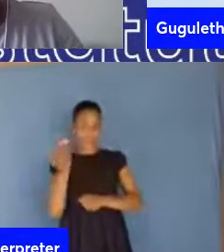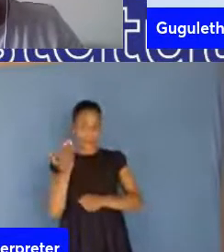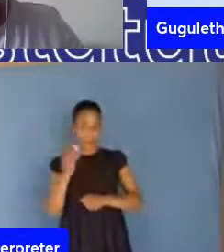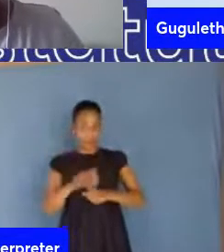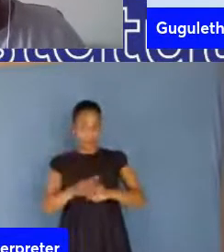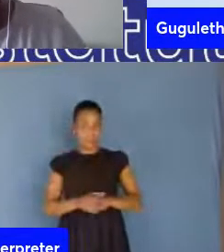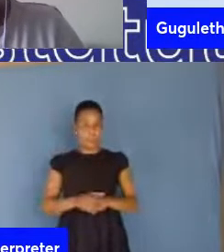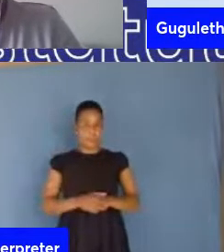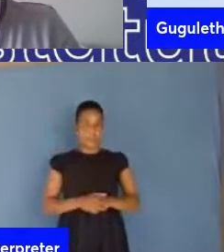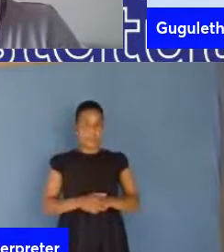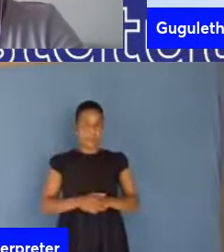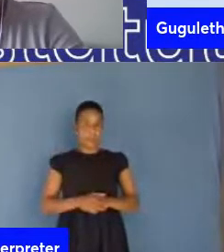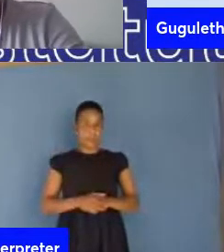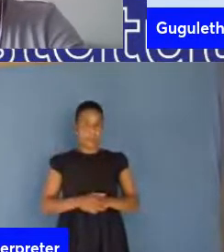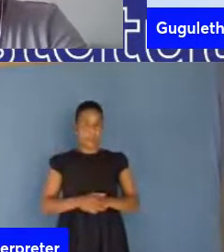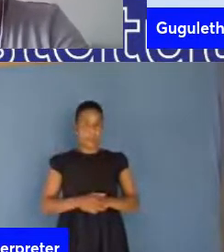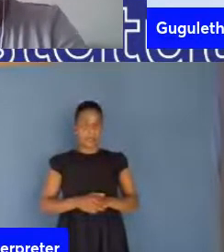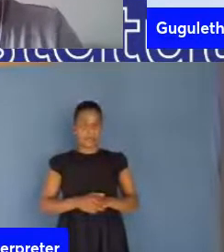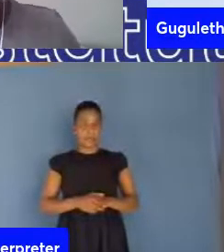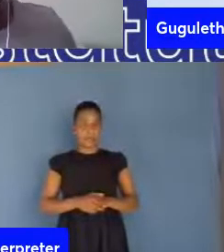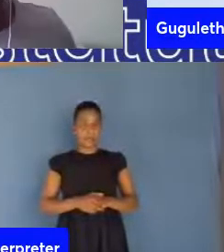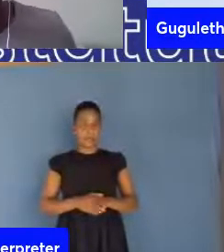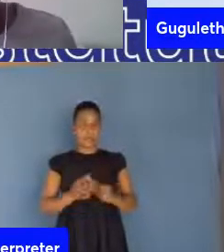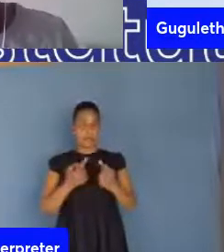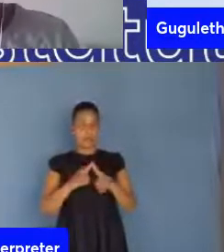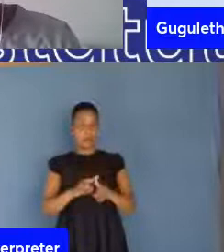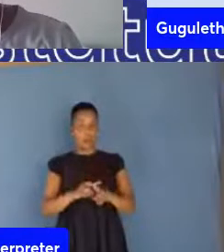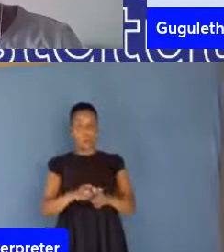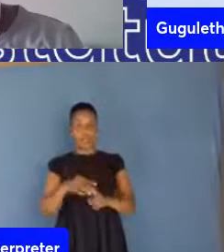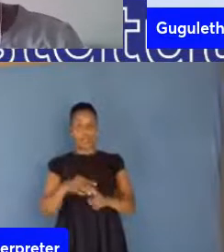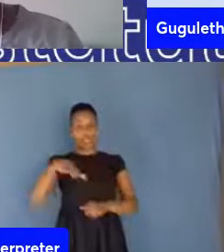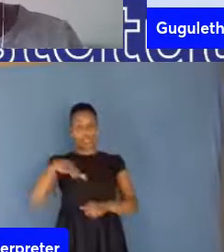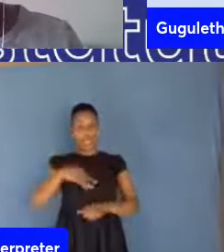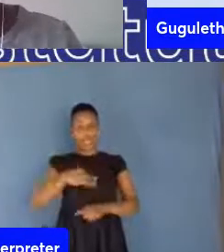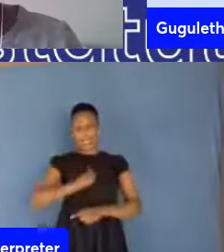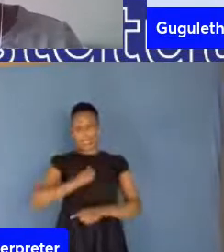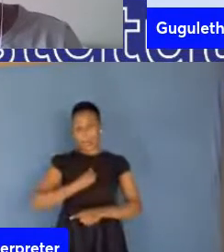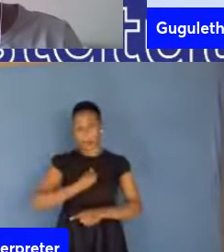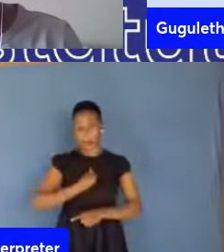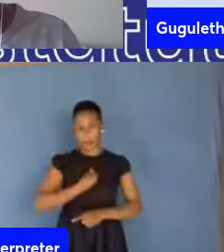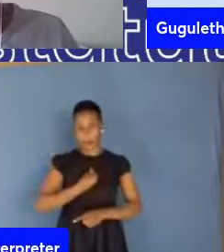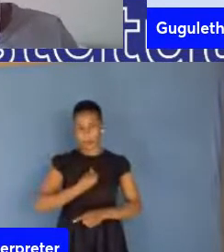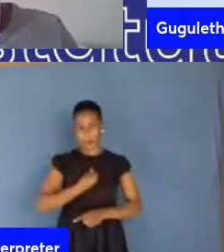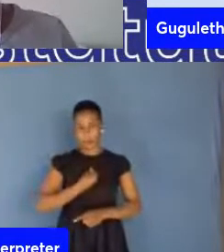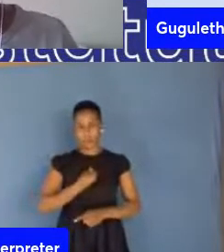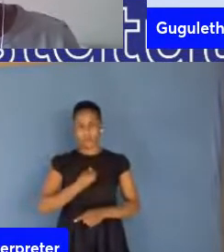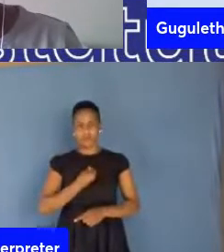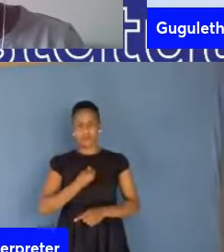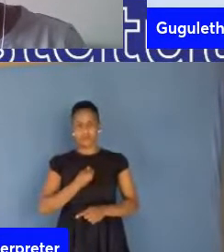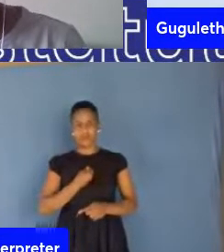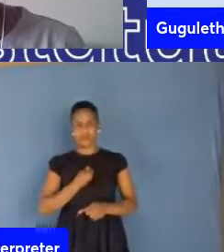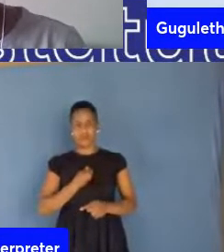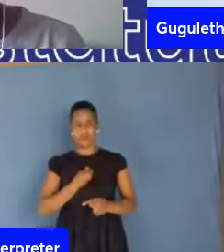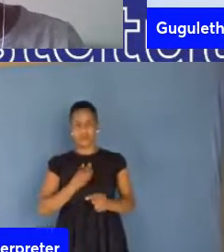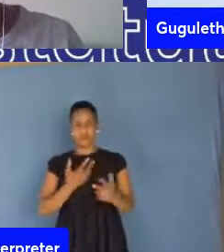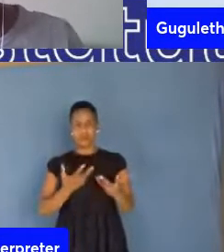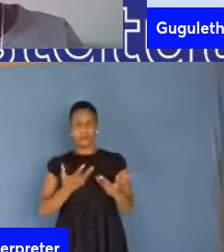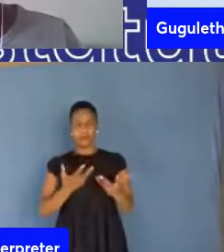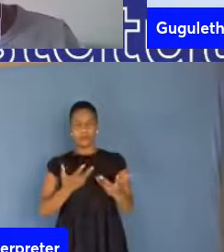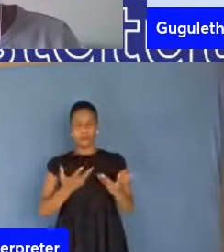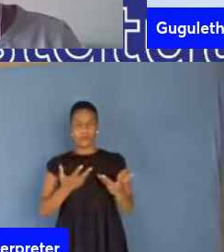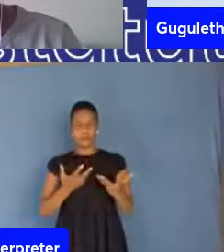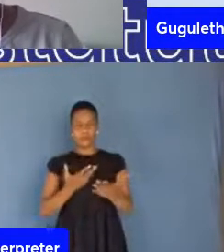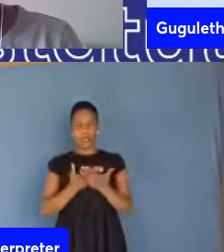for a young girl, maybe I can ask or throw the question to you,